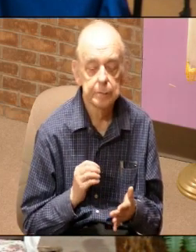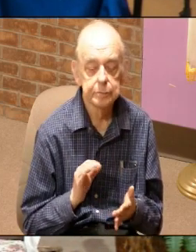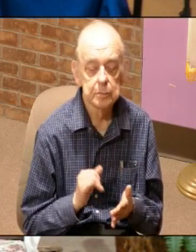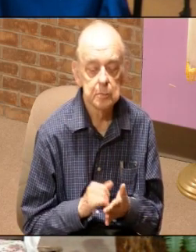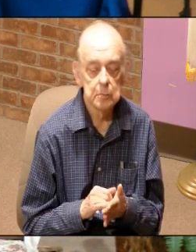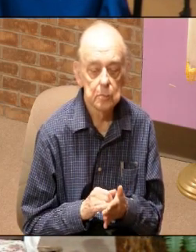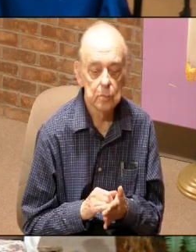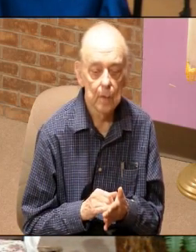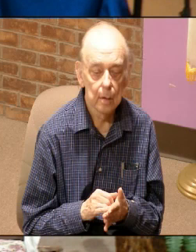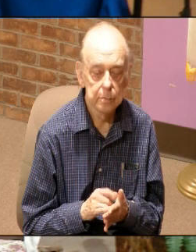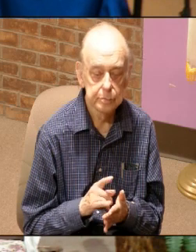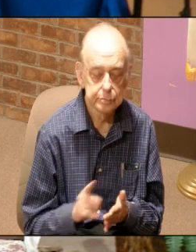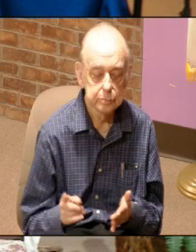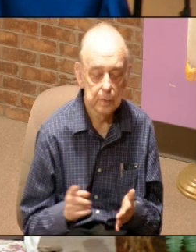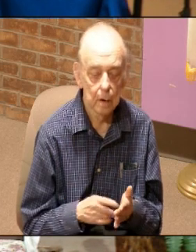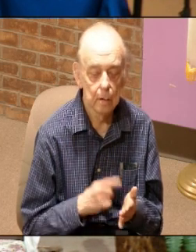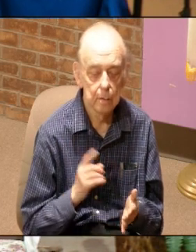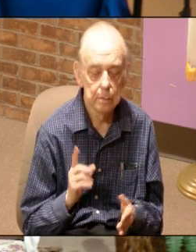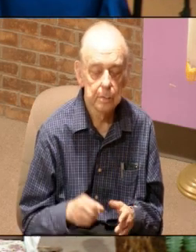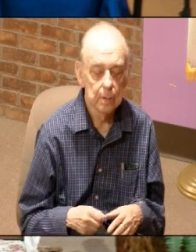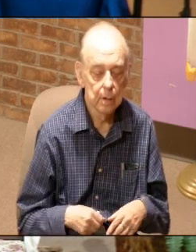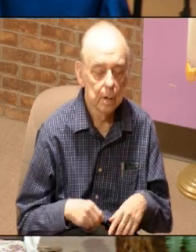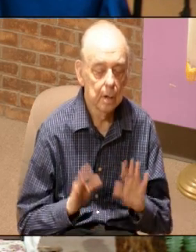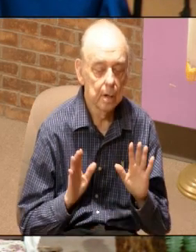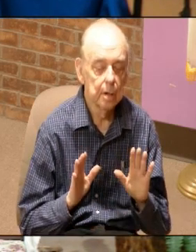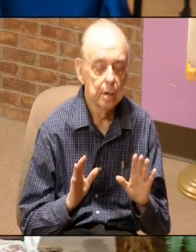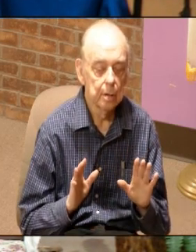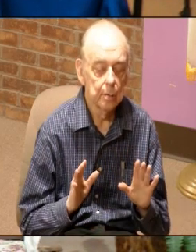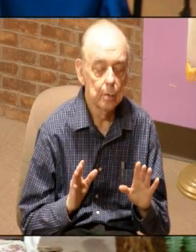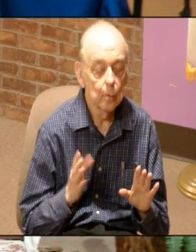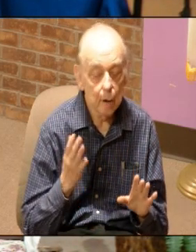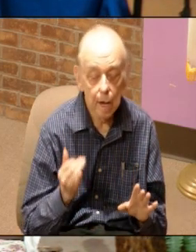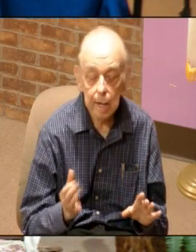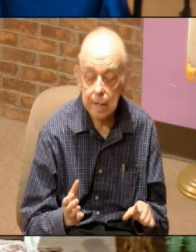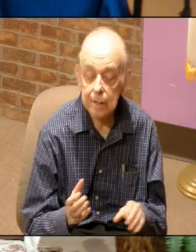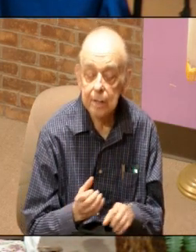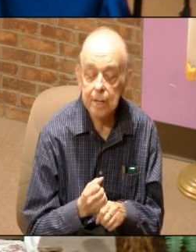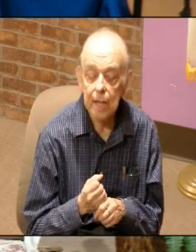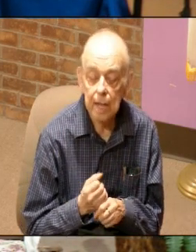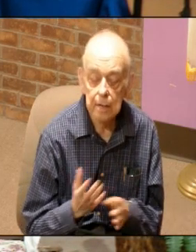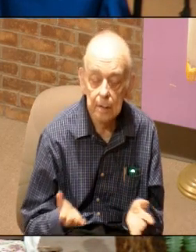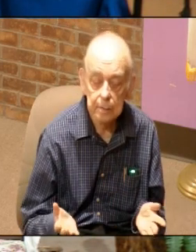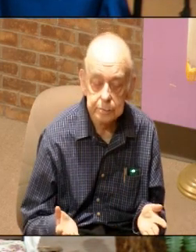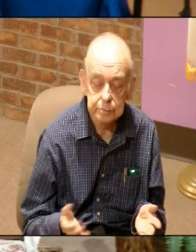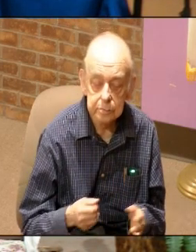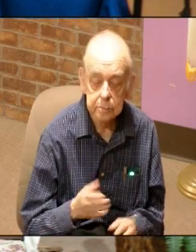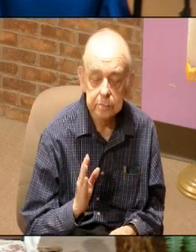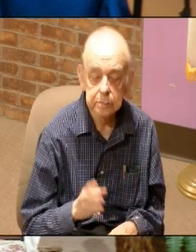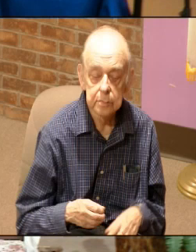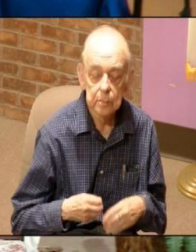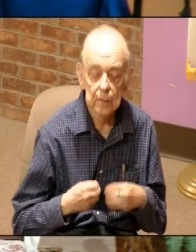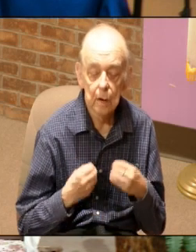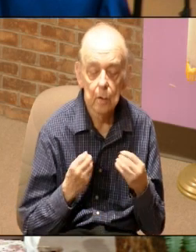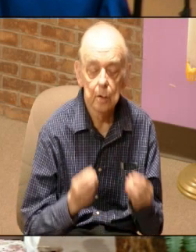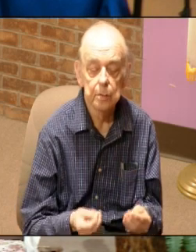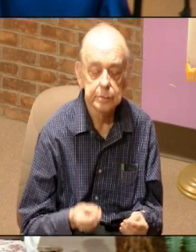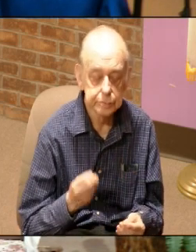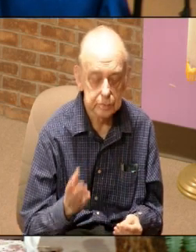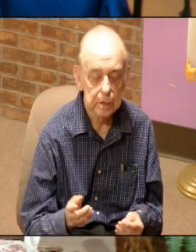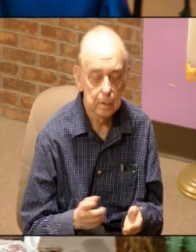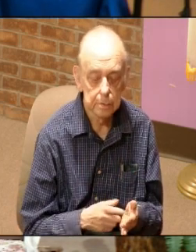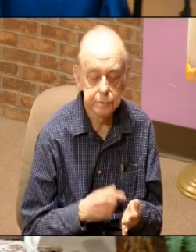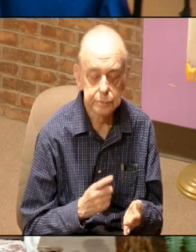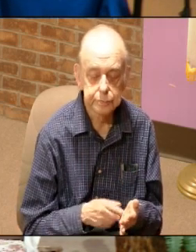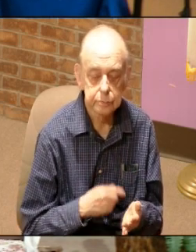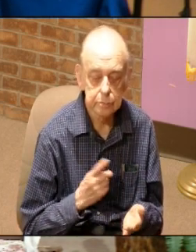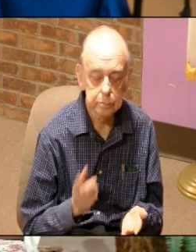that there are sometimes you have to give up in order to gain and then God will give and sometimes